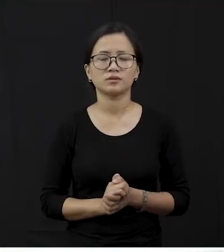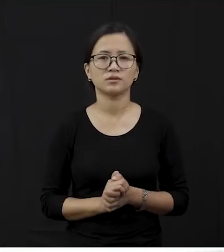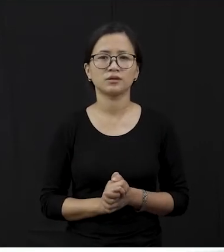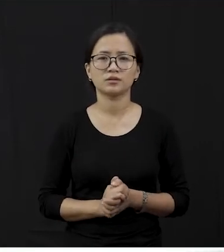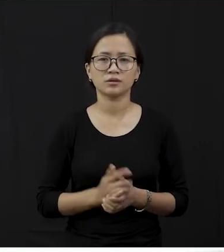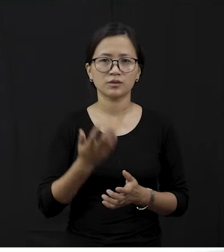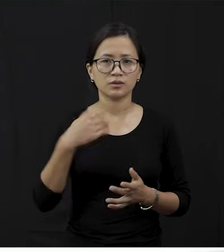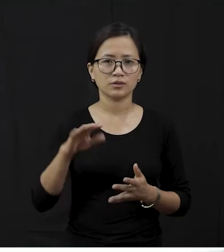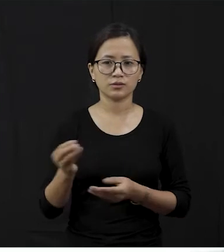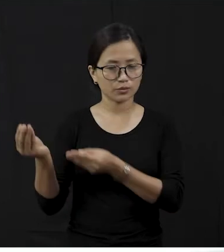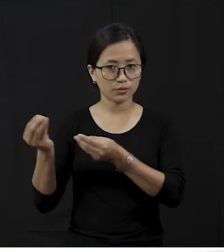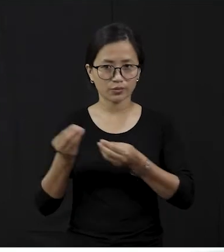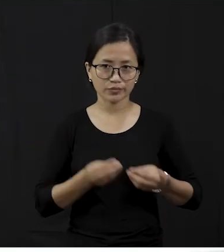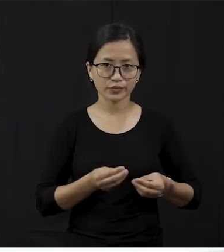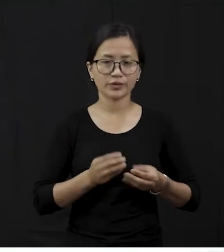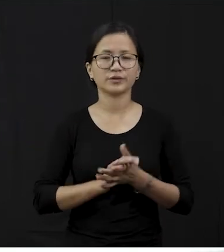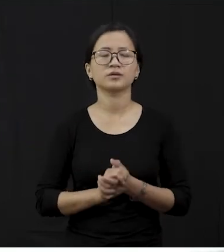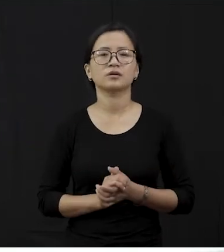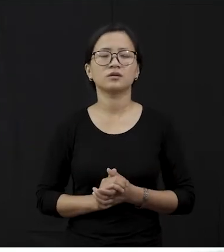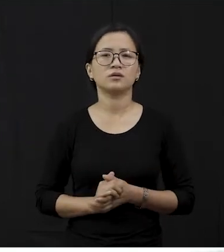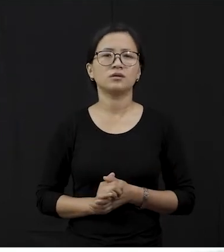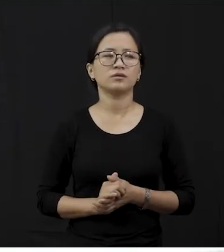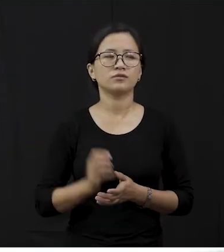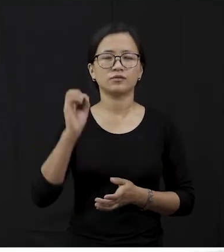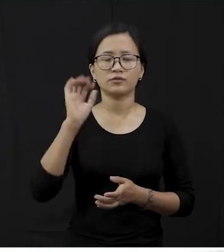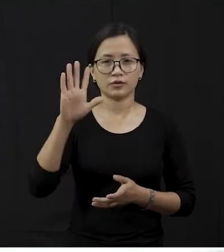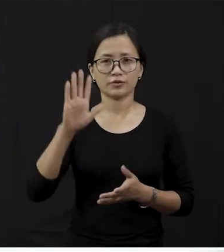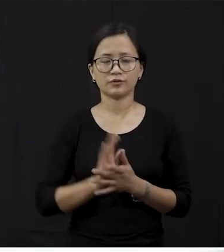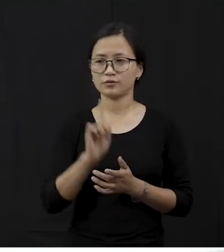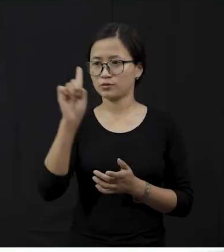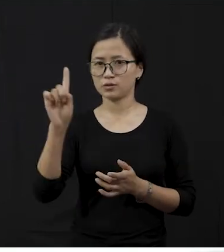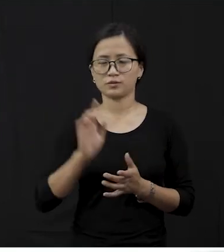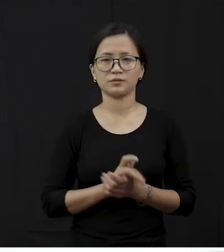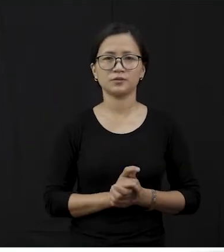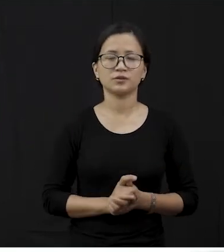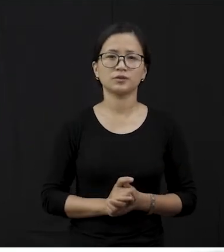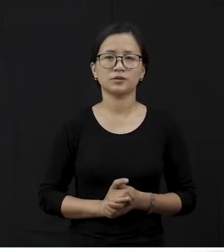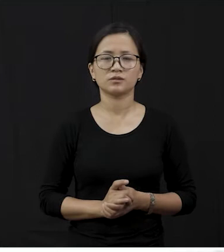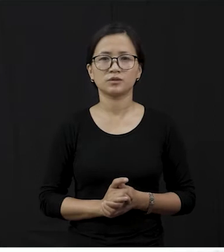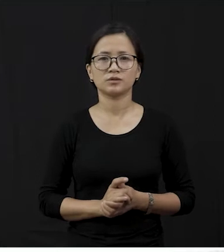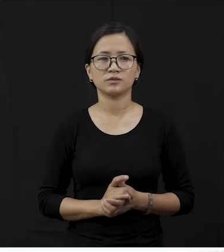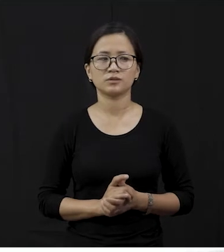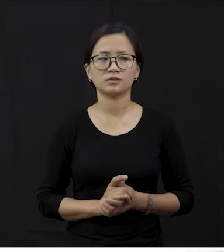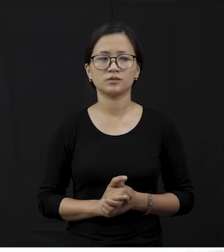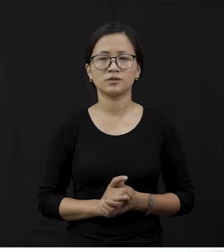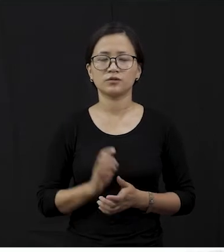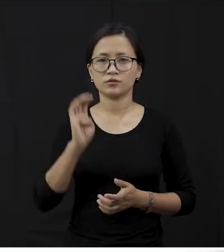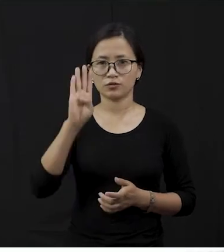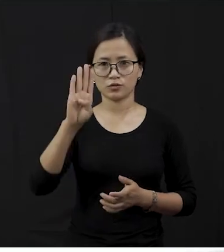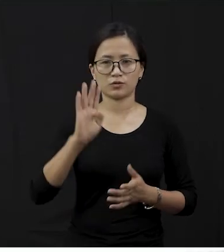we are going to borrow a 1 from this 5. Okay. Then this 5